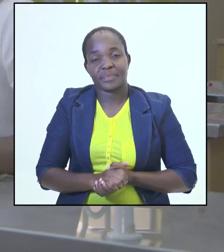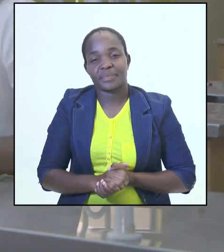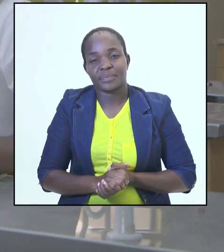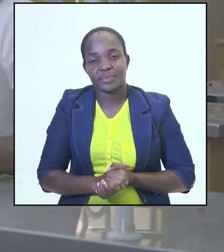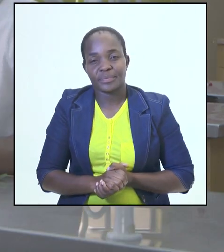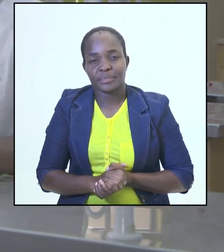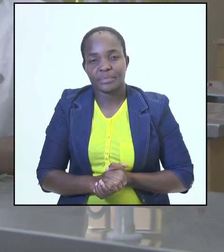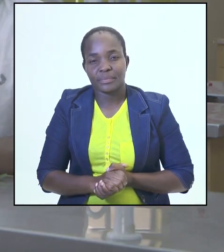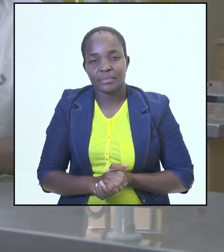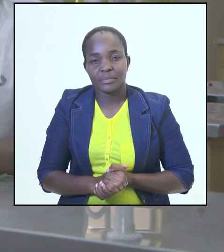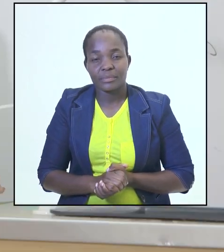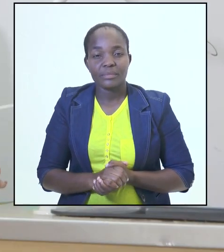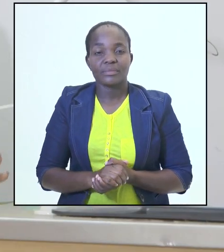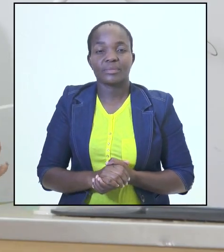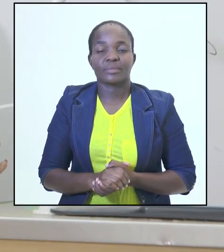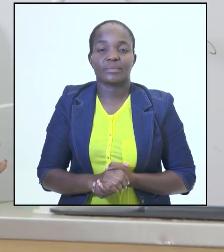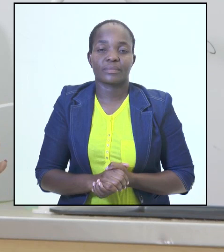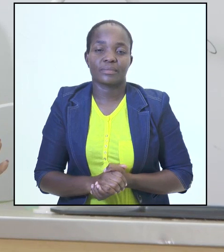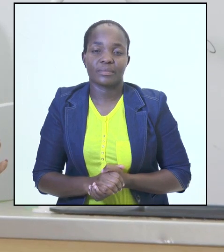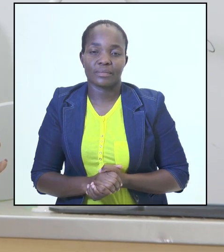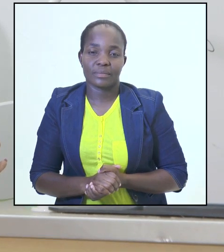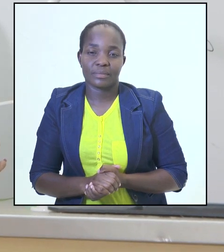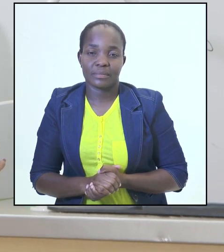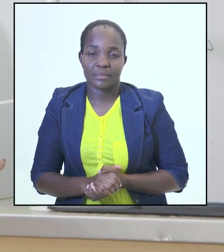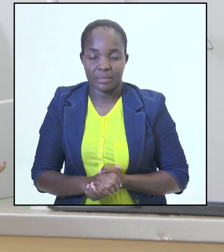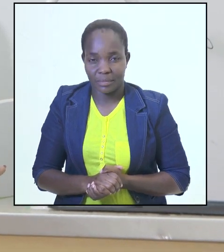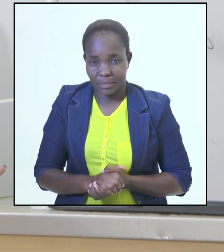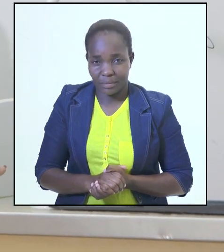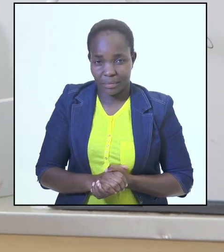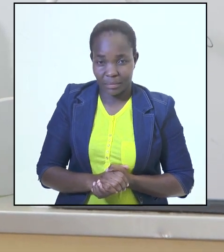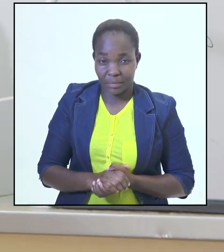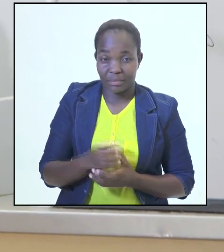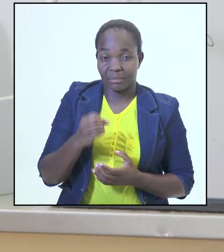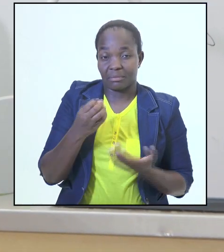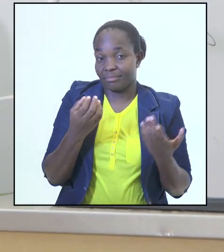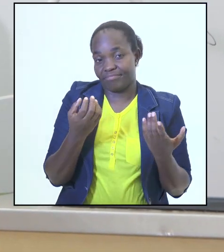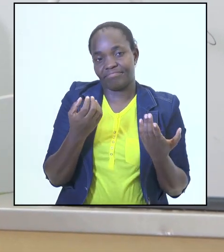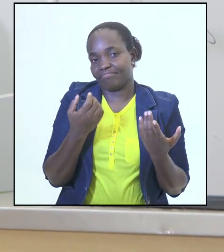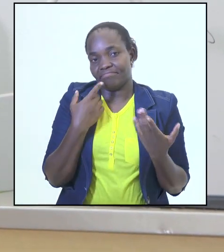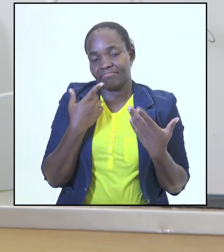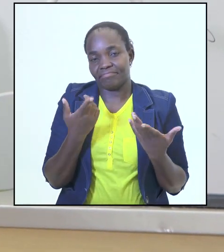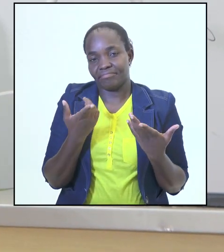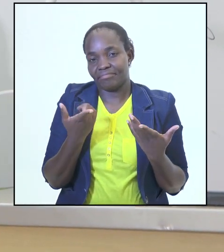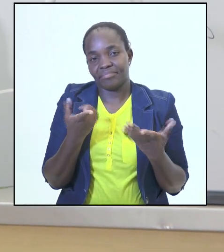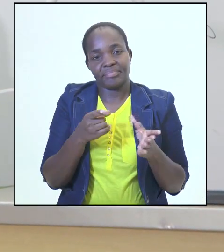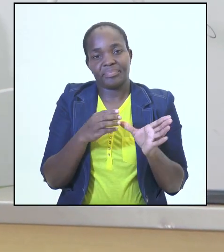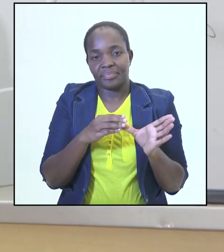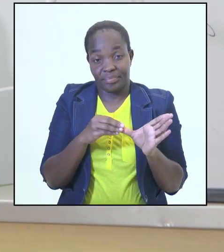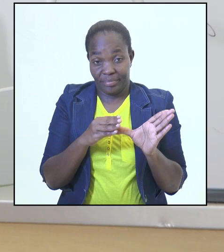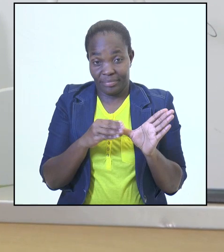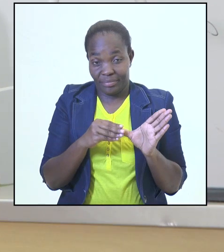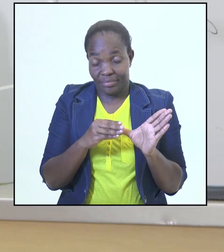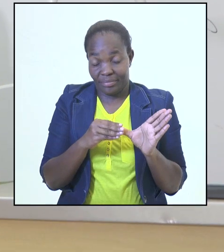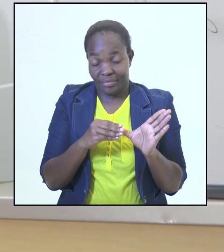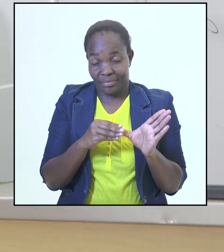so when we say leaves are the food factory for the plants and for all other living organisms,